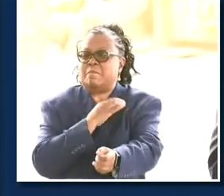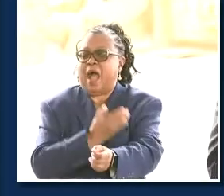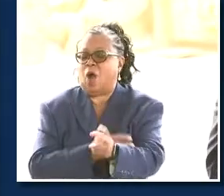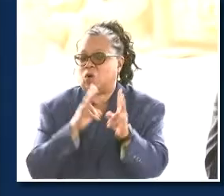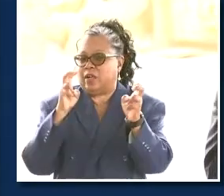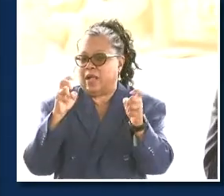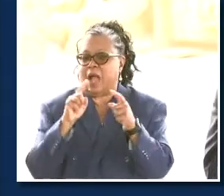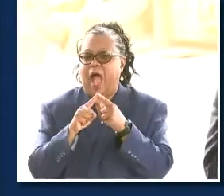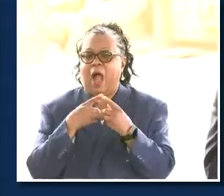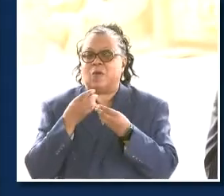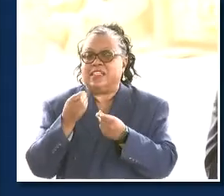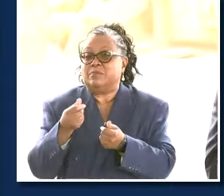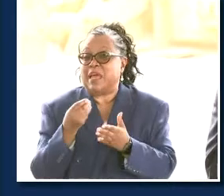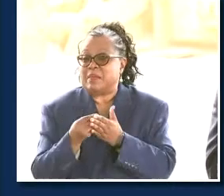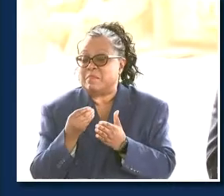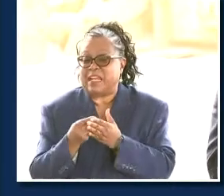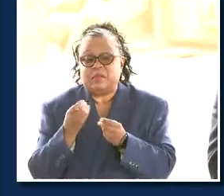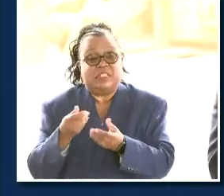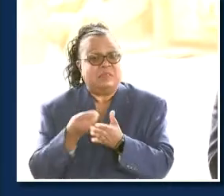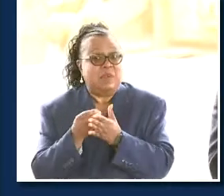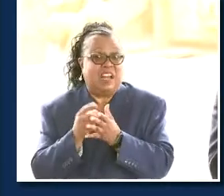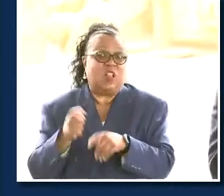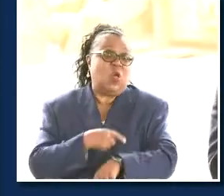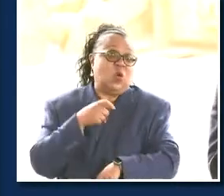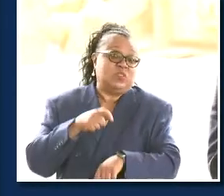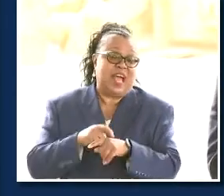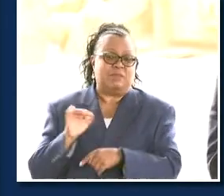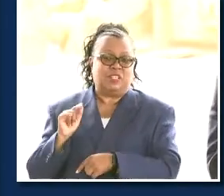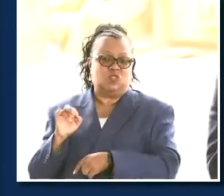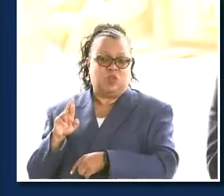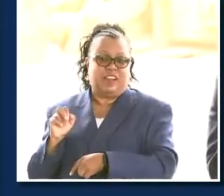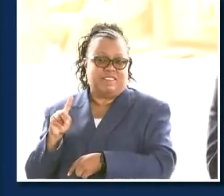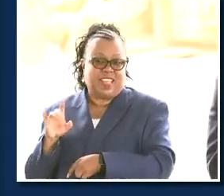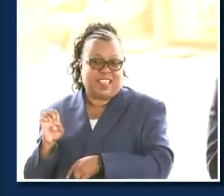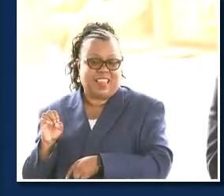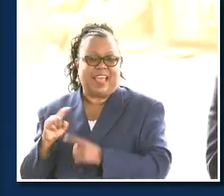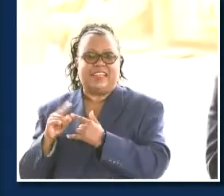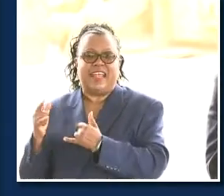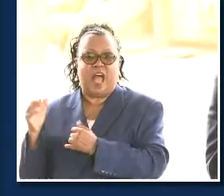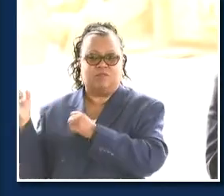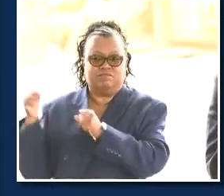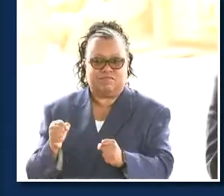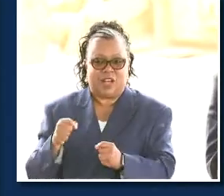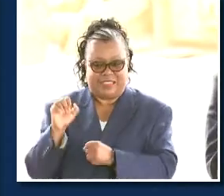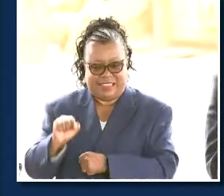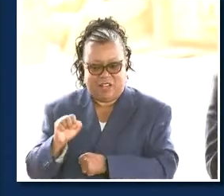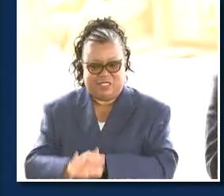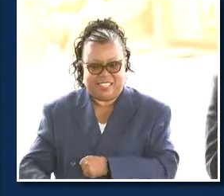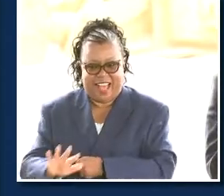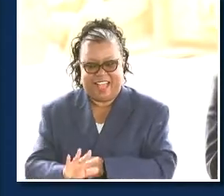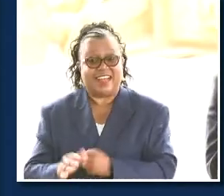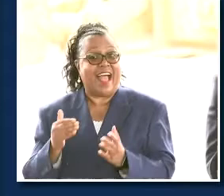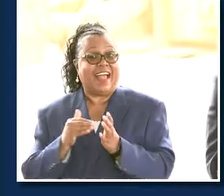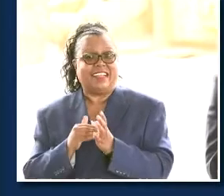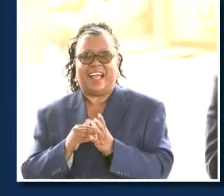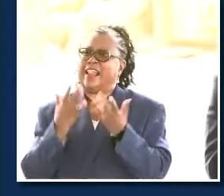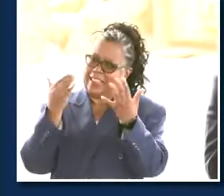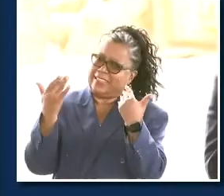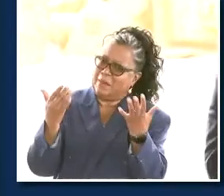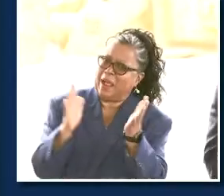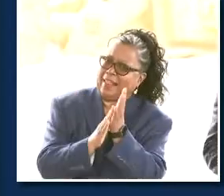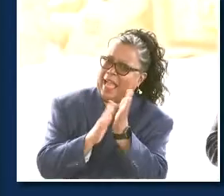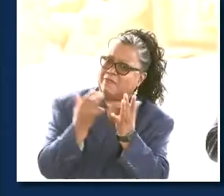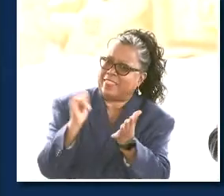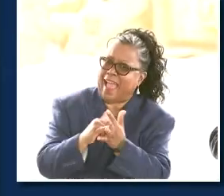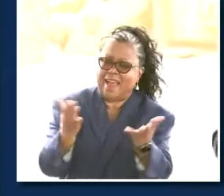Park employees spend money. They've been spending money a long time in Streeterville, and they're going to be spending it now in the South Side. Again, turf fields.